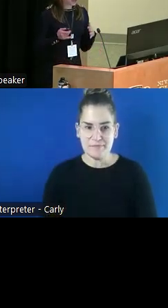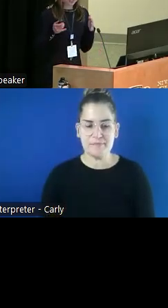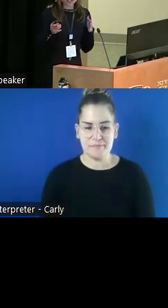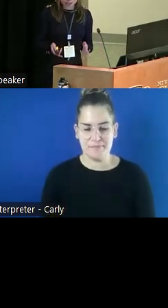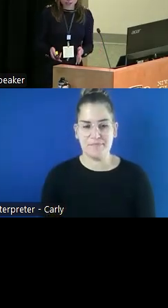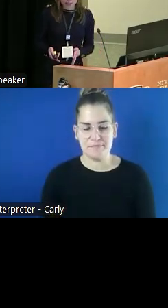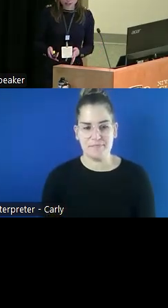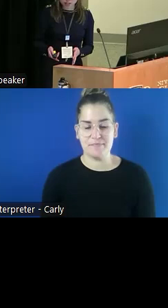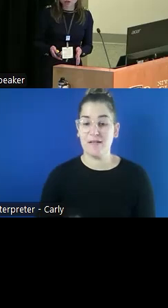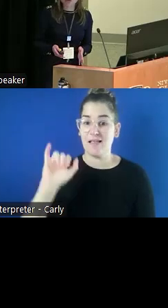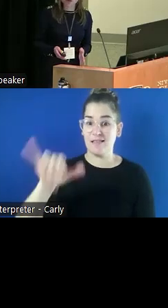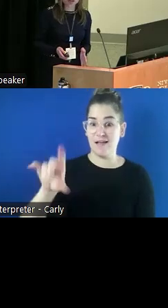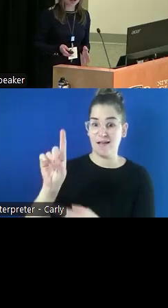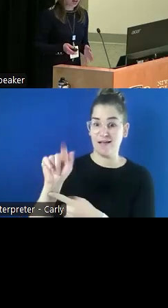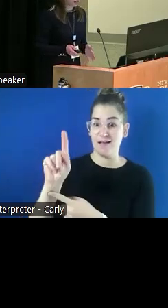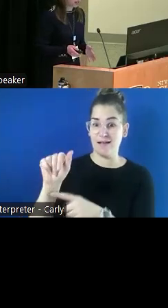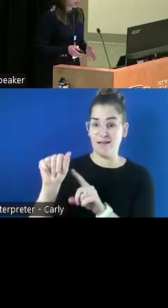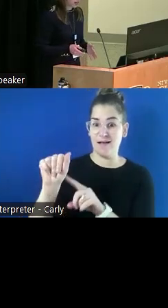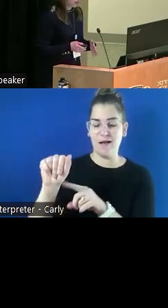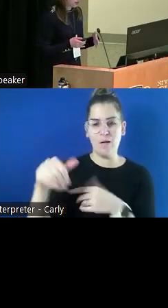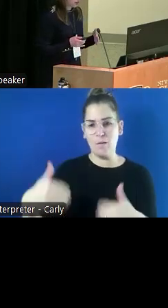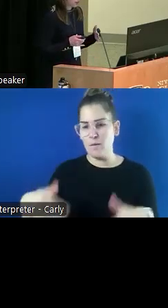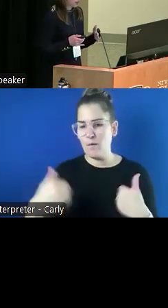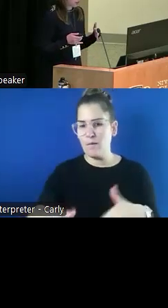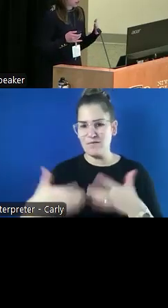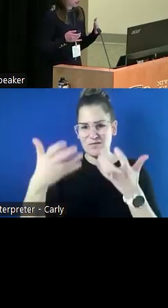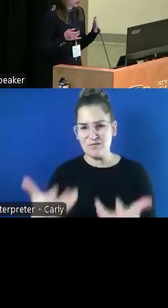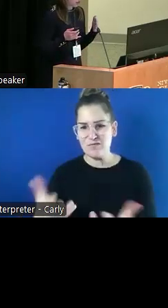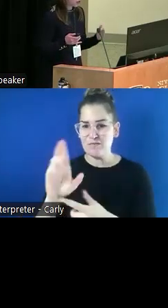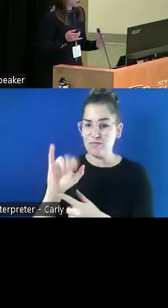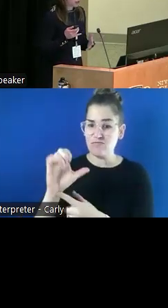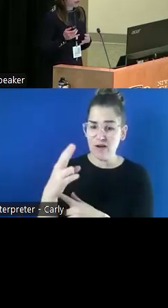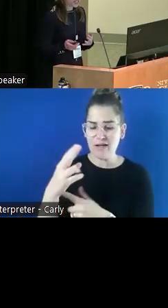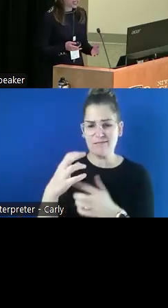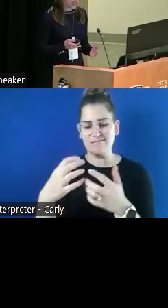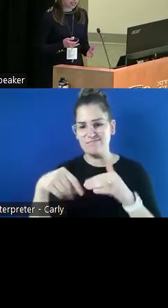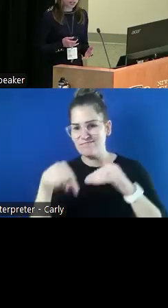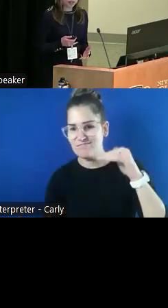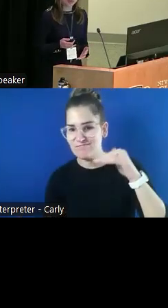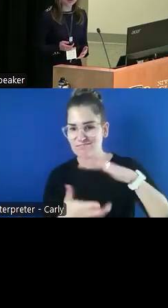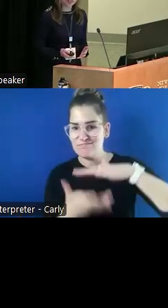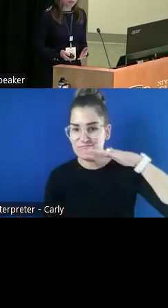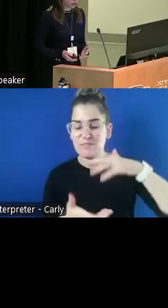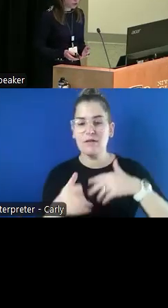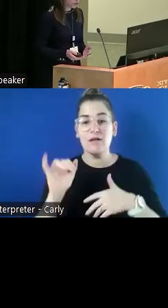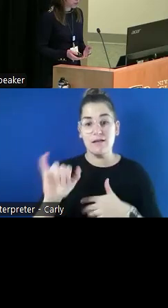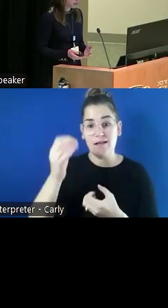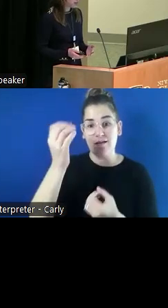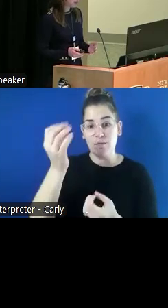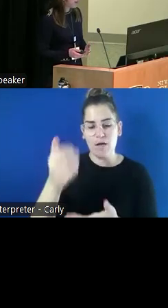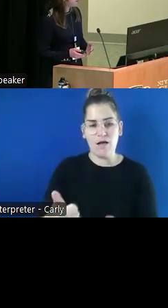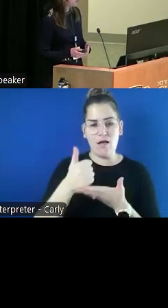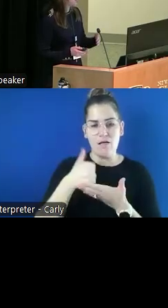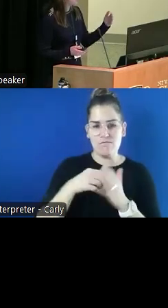This rich data set afforded us the use of sophisticated growth curve models